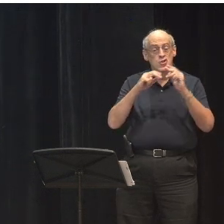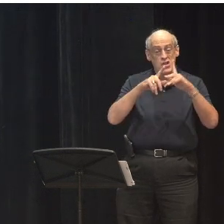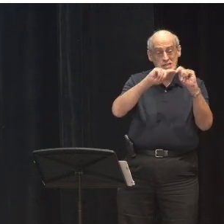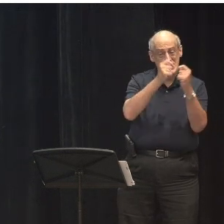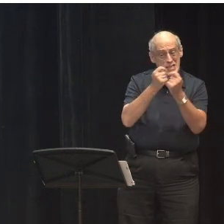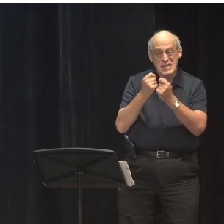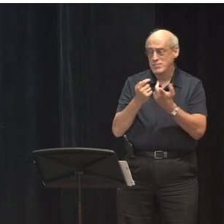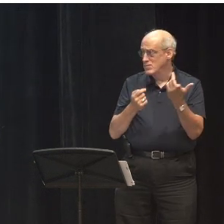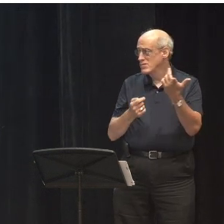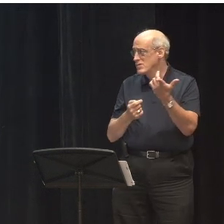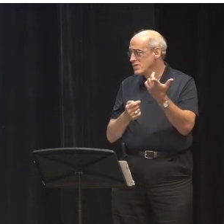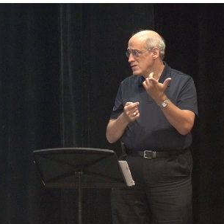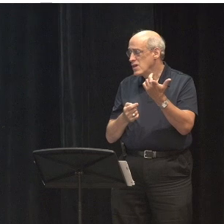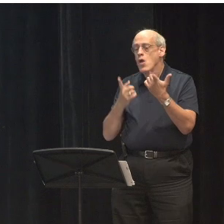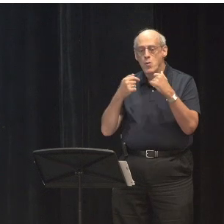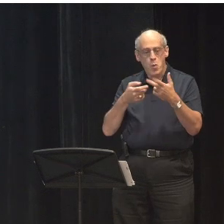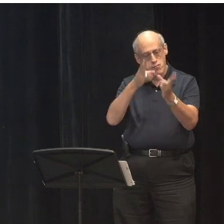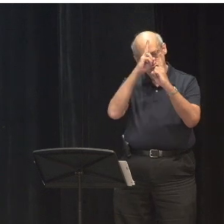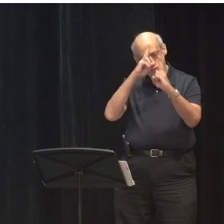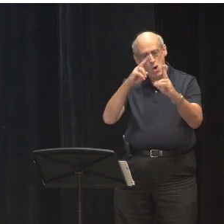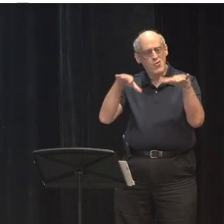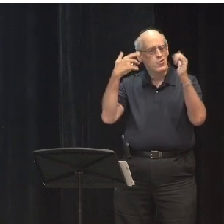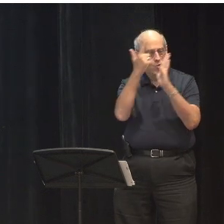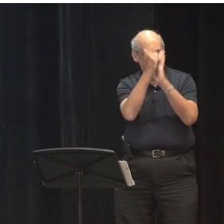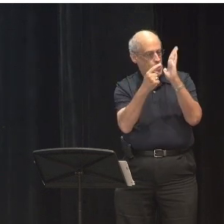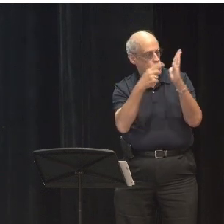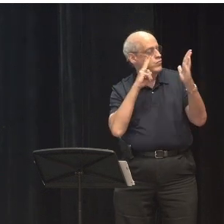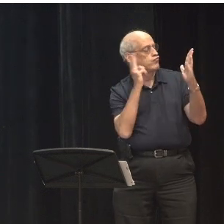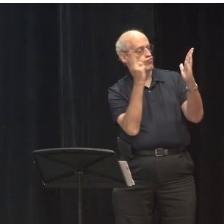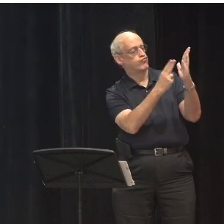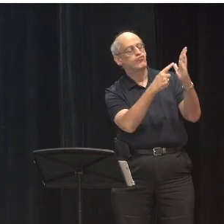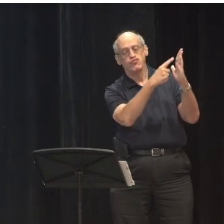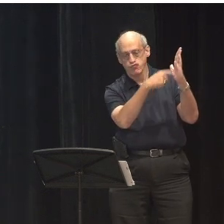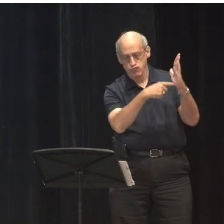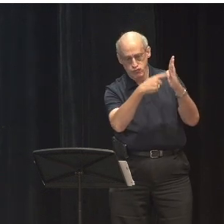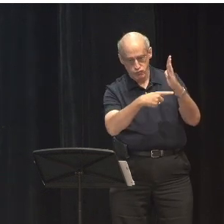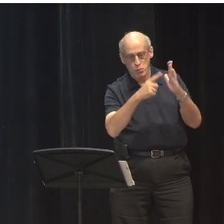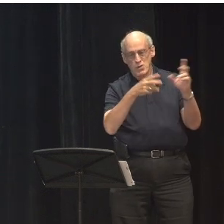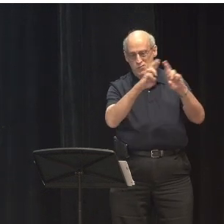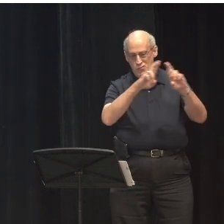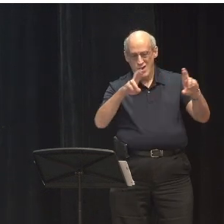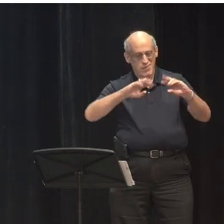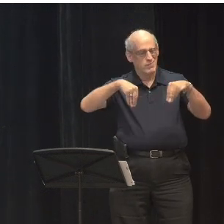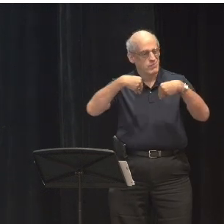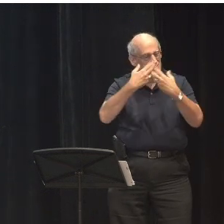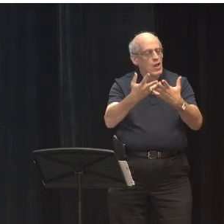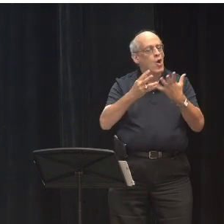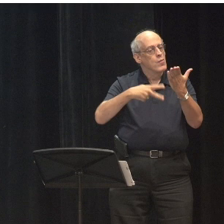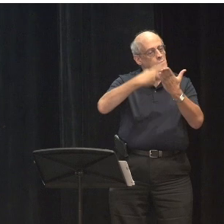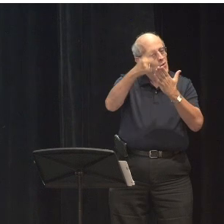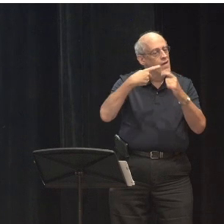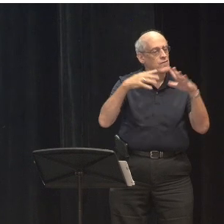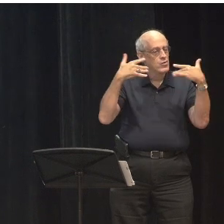be required to comply with the city's noise code and will need to prepare and implement a noise mitigation plan that